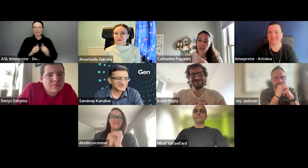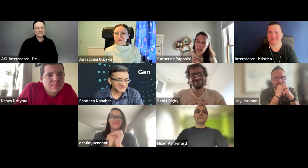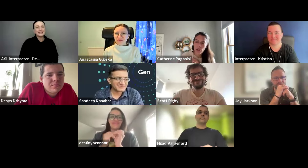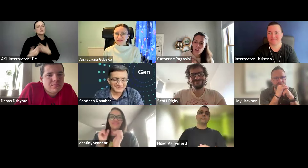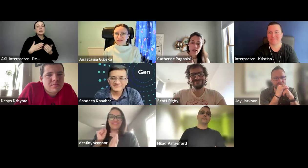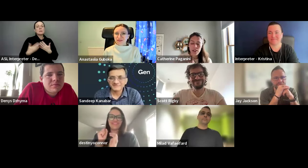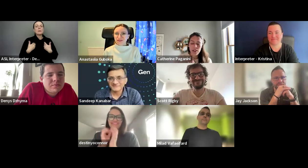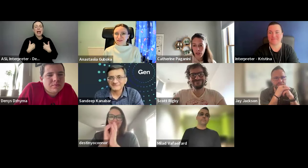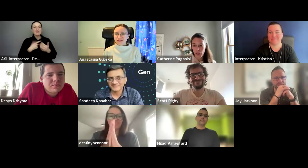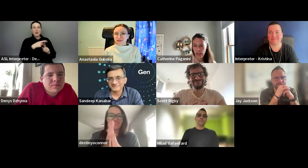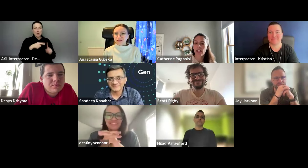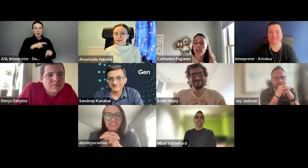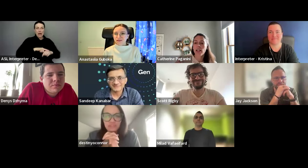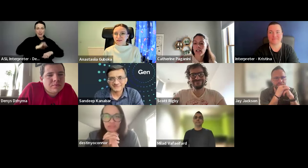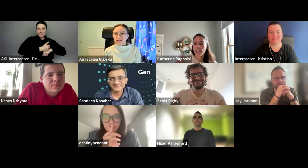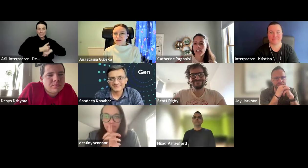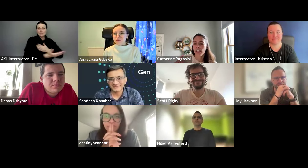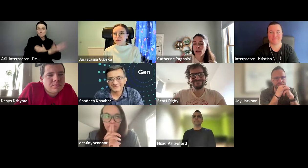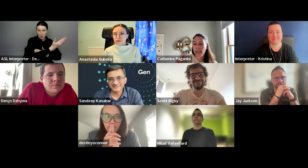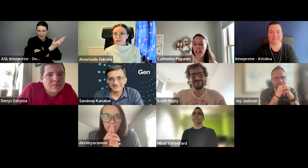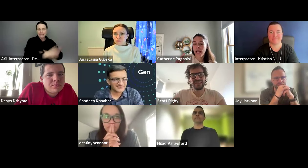Okay, so we have the part-time kiosk in the morning.